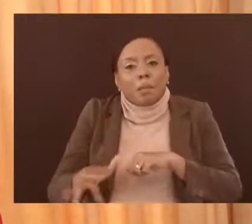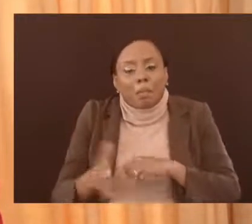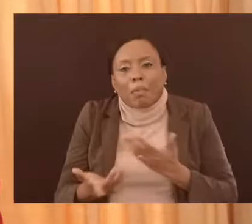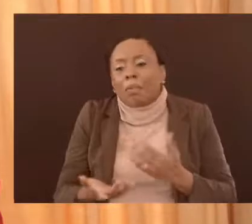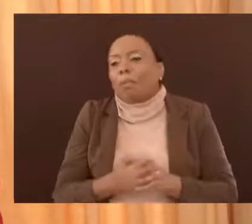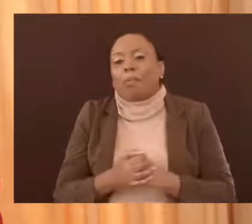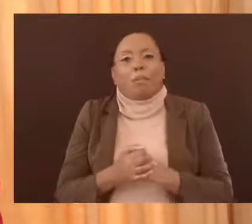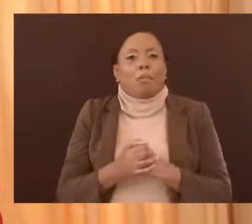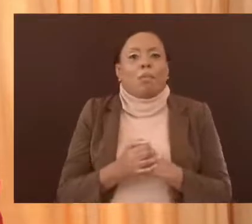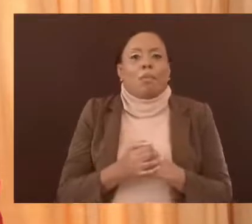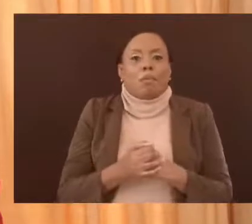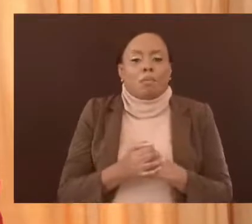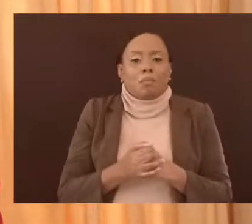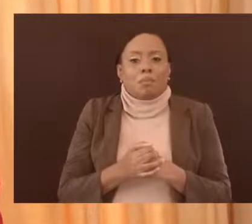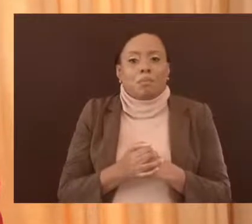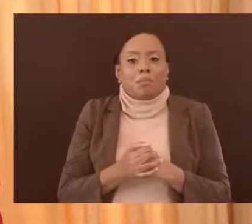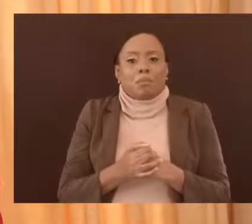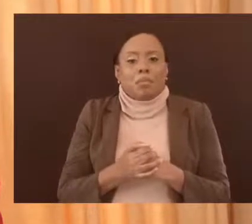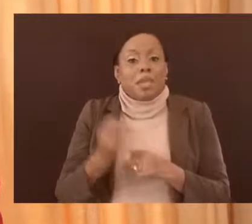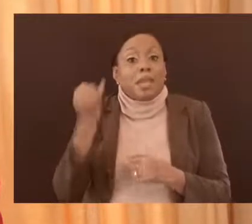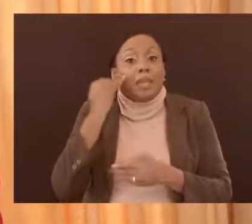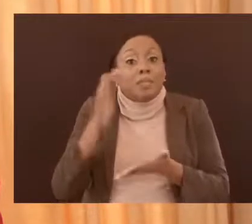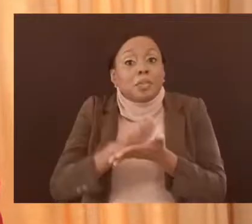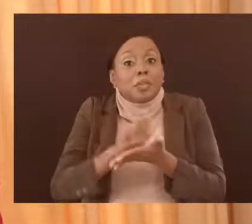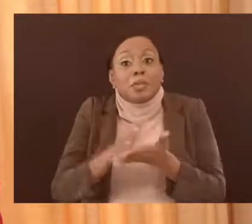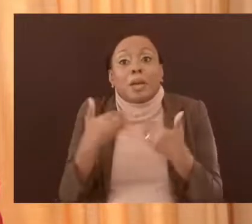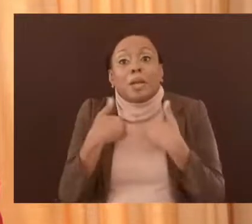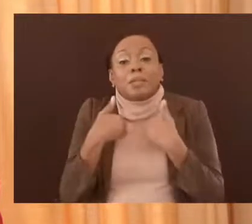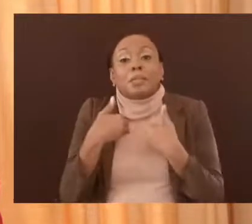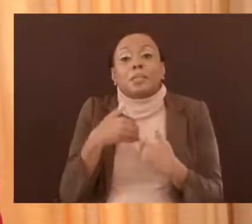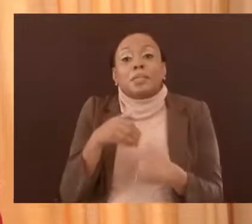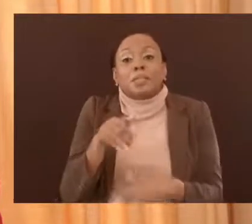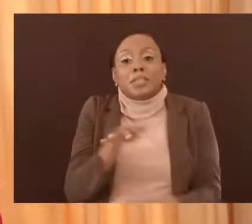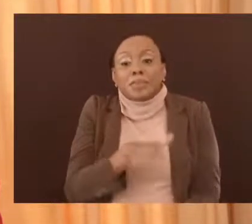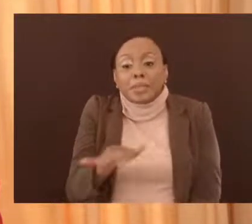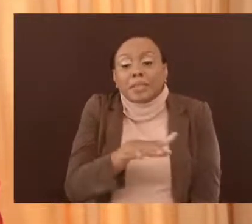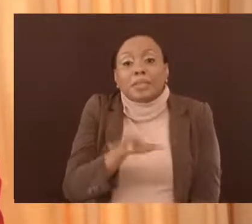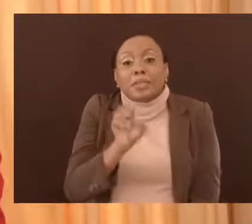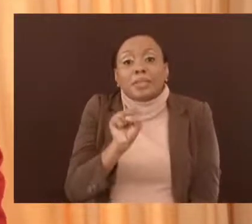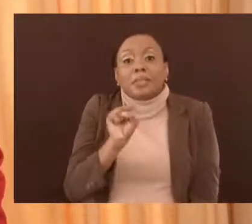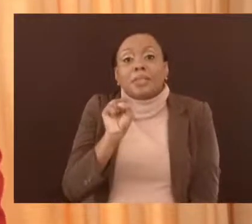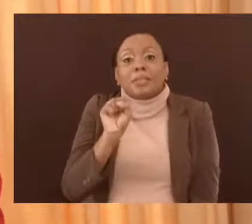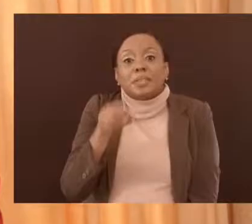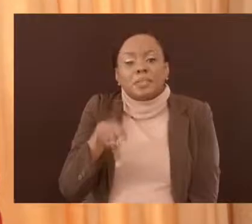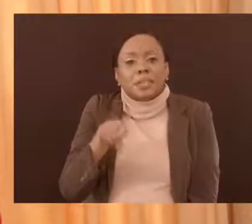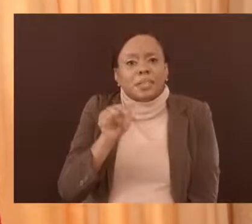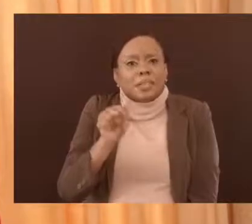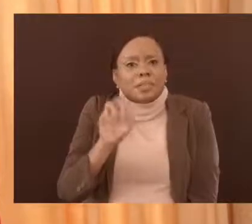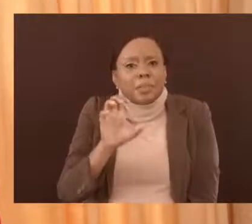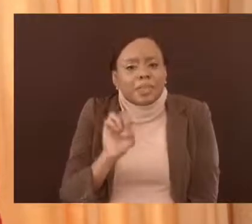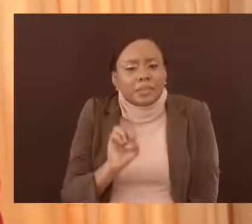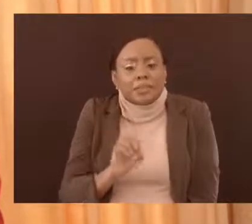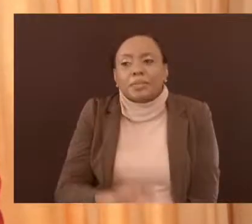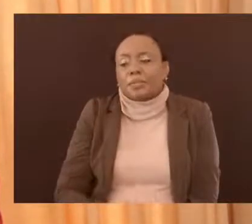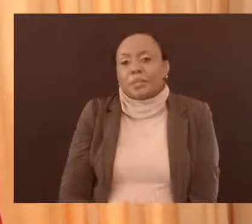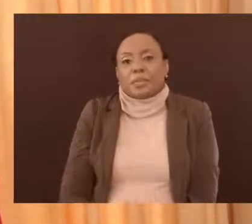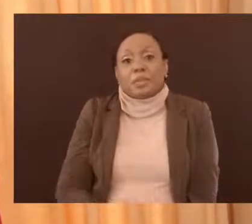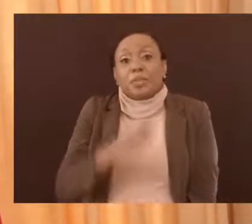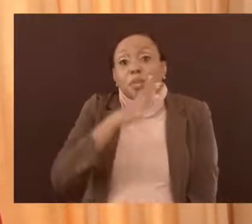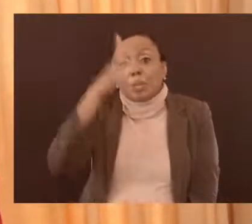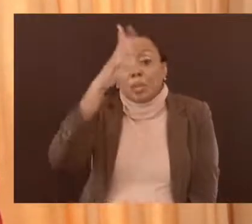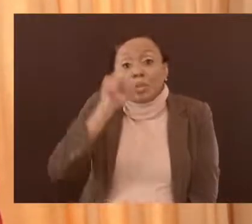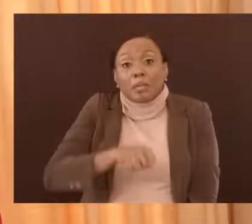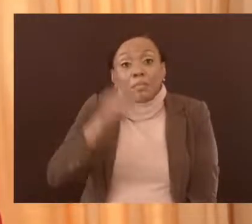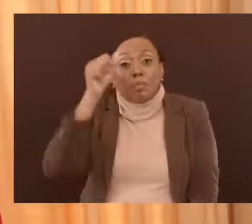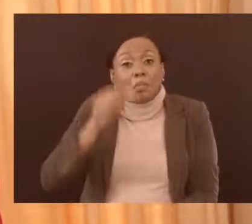institutions. And therefore, I would want that parents take into account over the course of the next few